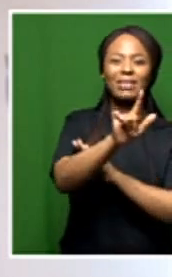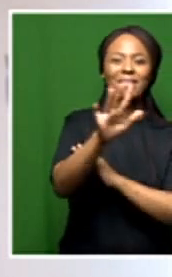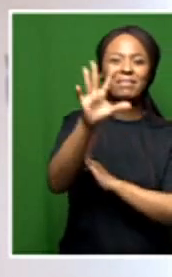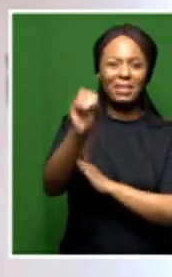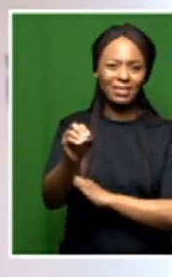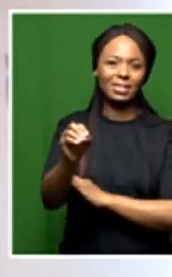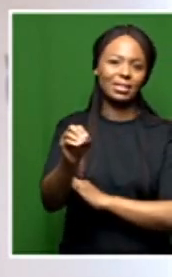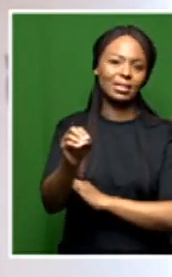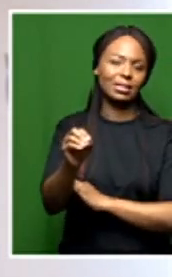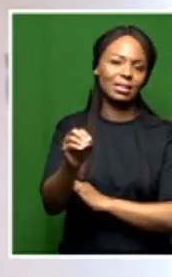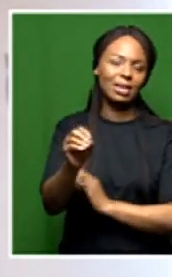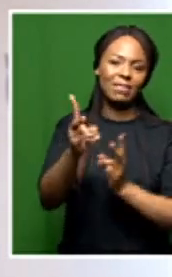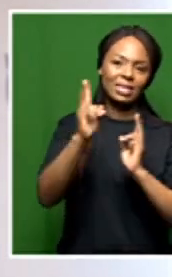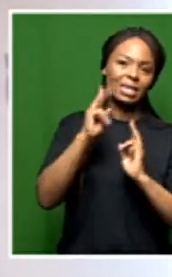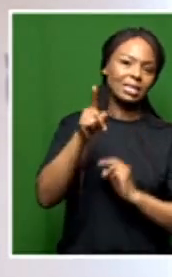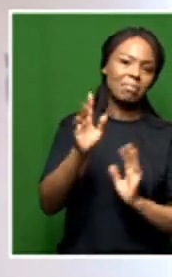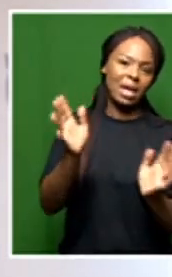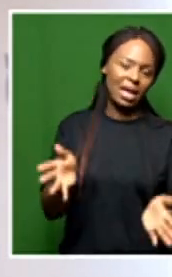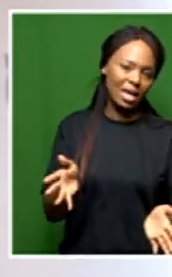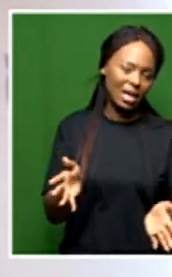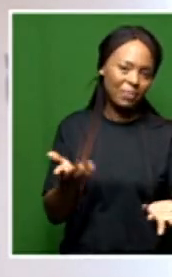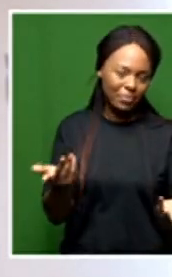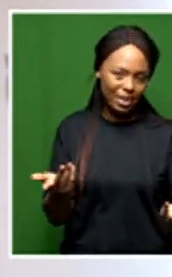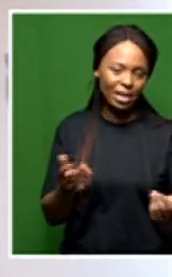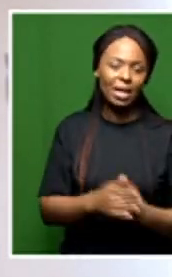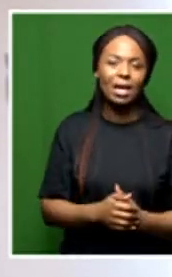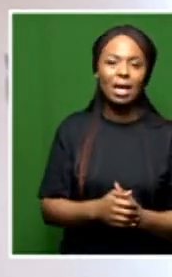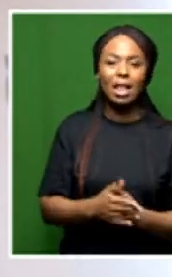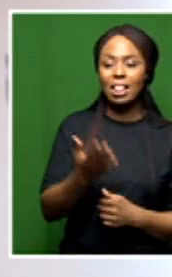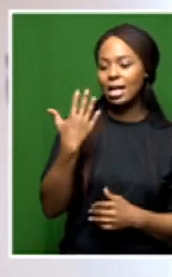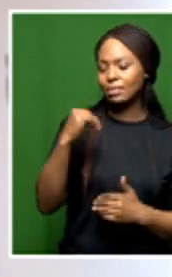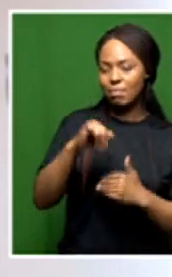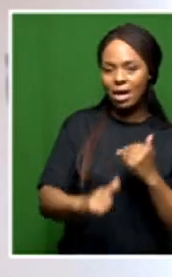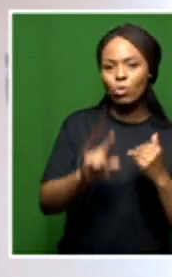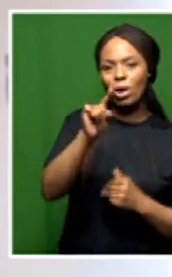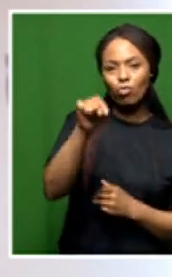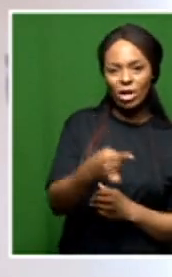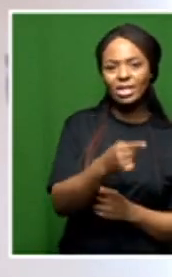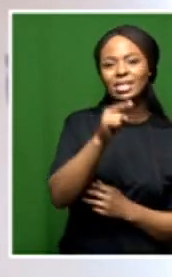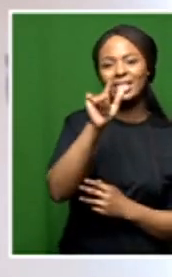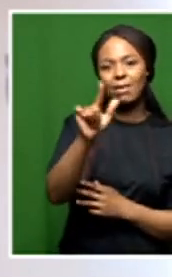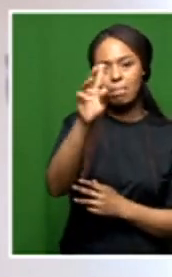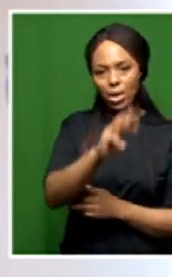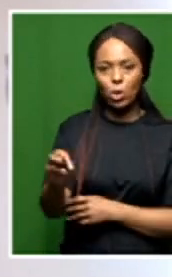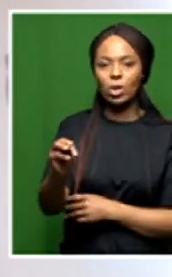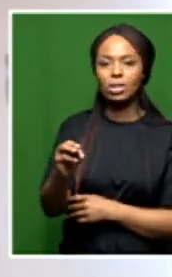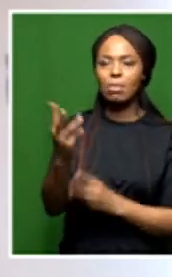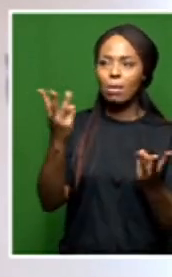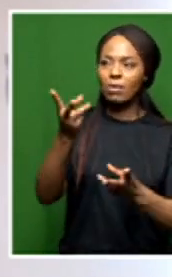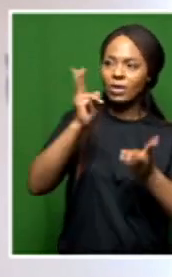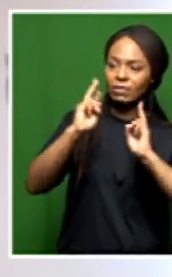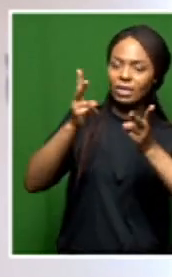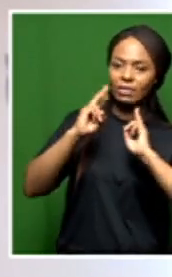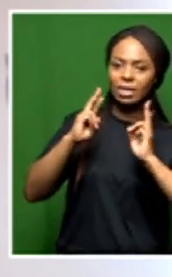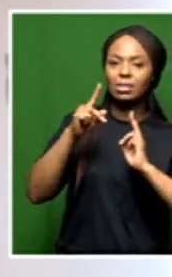year. We have seen some improvement this year, where our visitors up until last month, they were about 1.7 million. And we're starting to see a